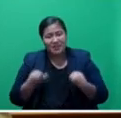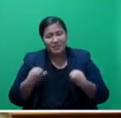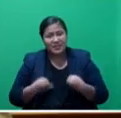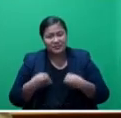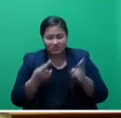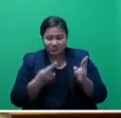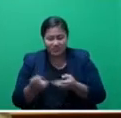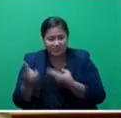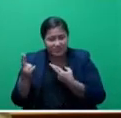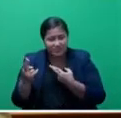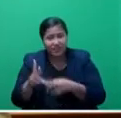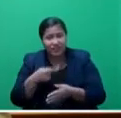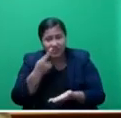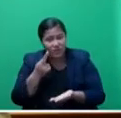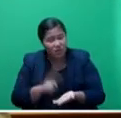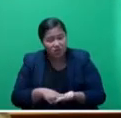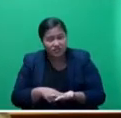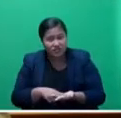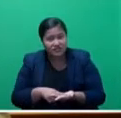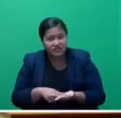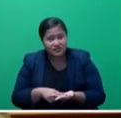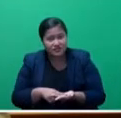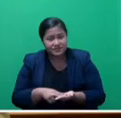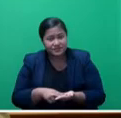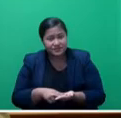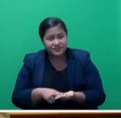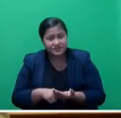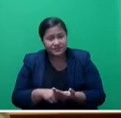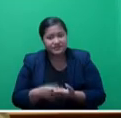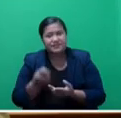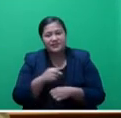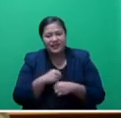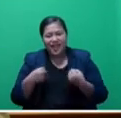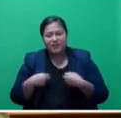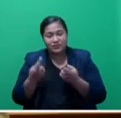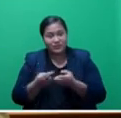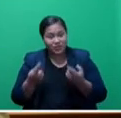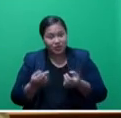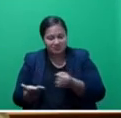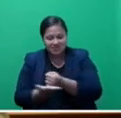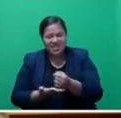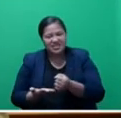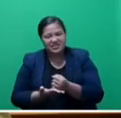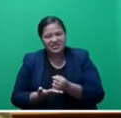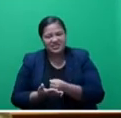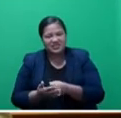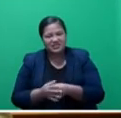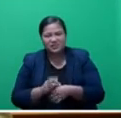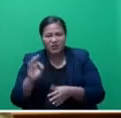of the Deloitte report, the step-brother treatment of our resource-based sectors and mismanagement, as well